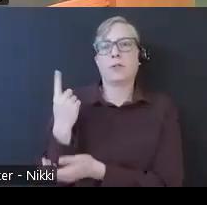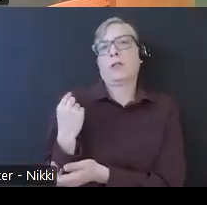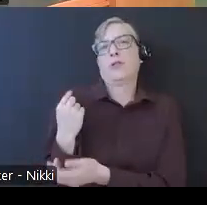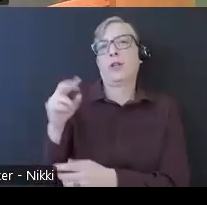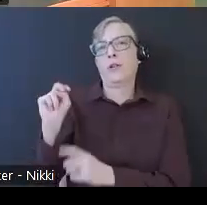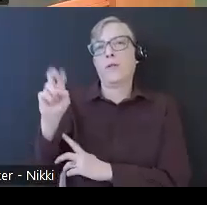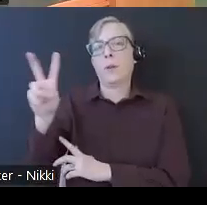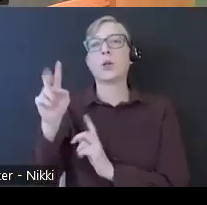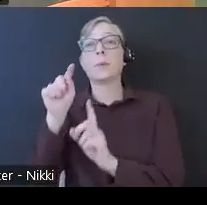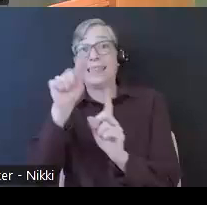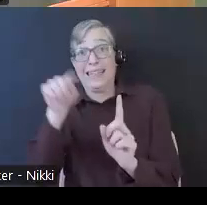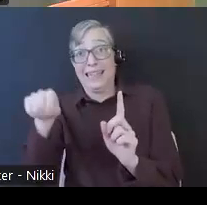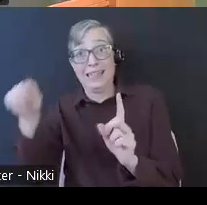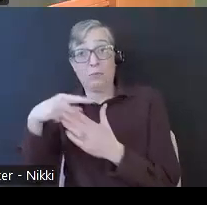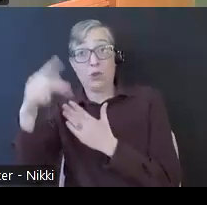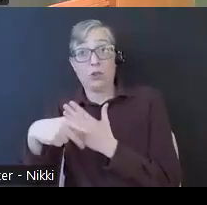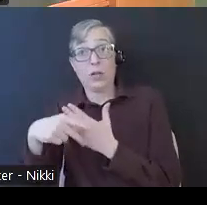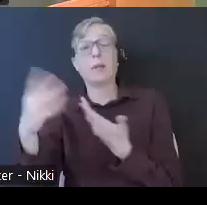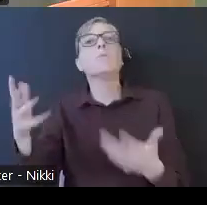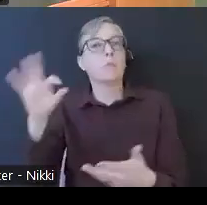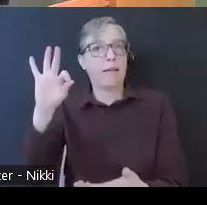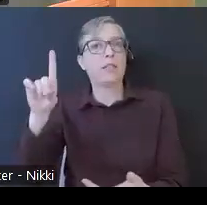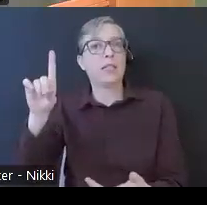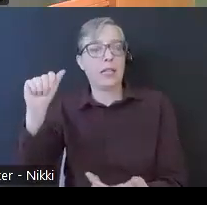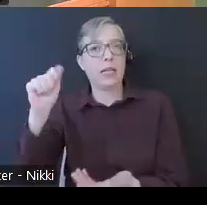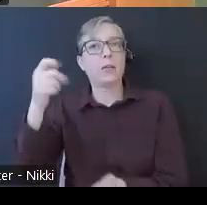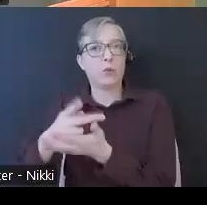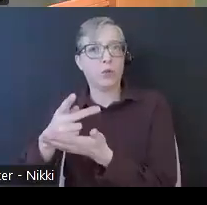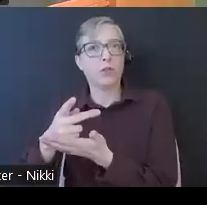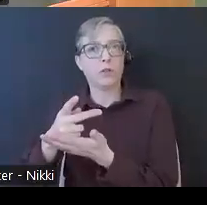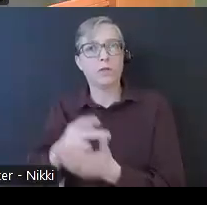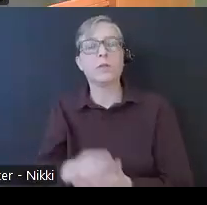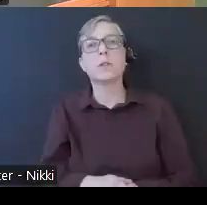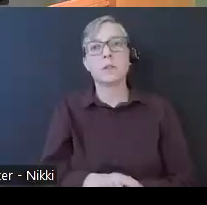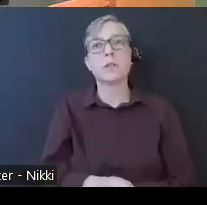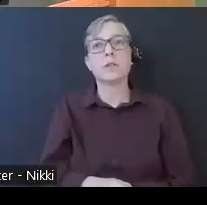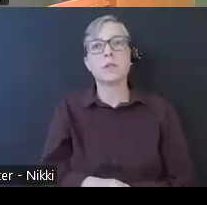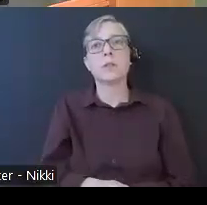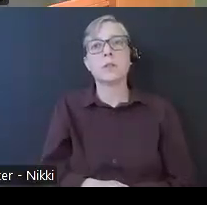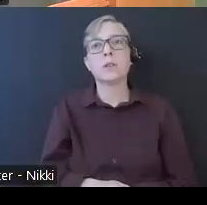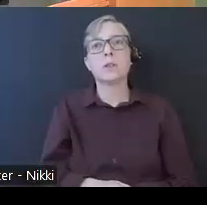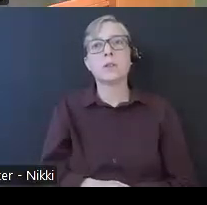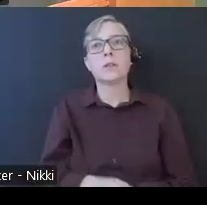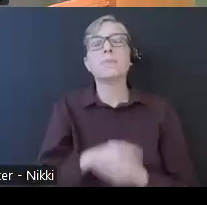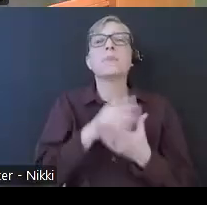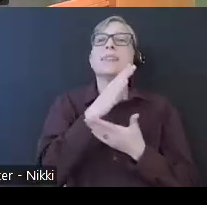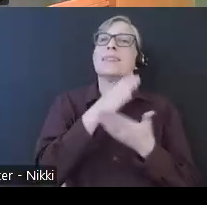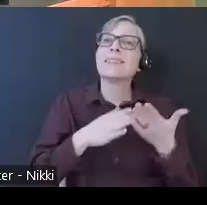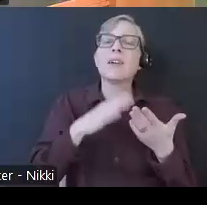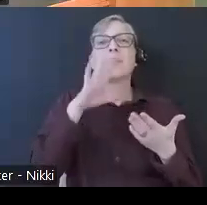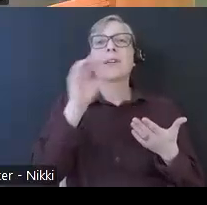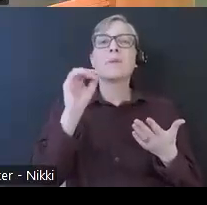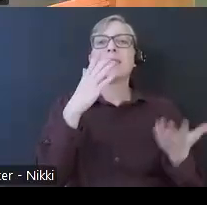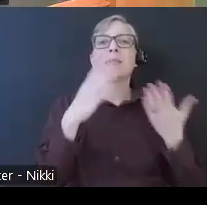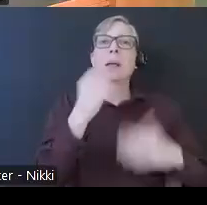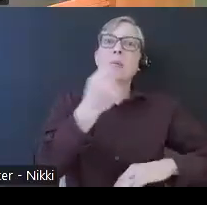digital therapeutic programs. Now, some of them, like Somrest, was from Hair Therapeutics, and that company has gone out of business. But these are the ones